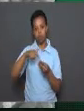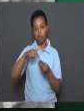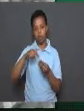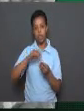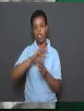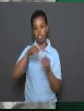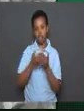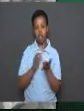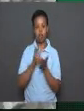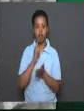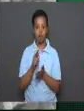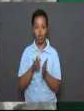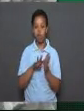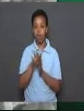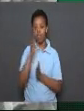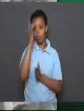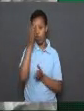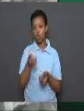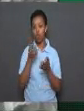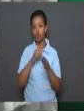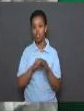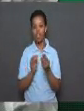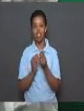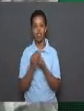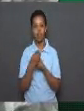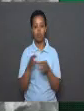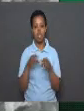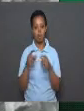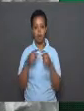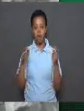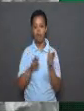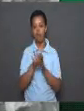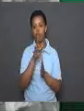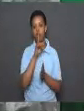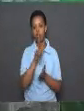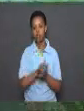Bacterial diseases are usually treated with antibiotics.